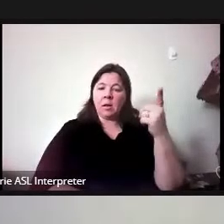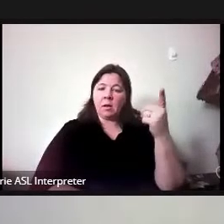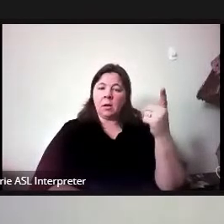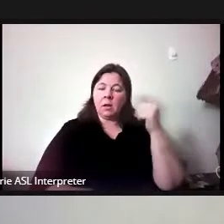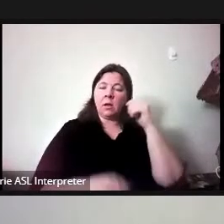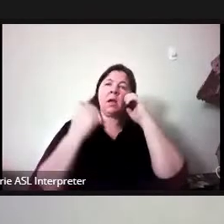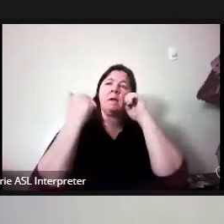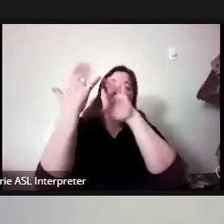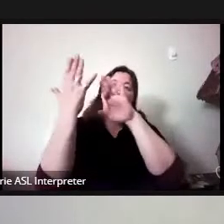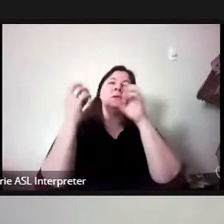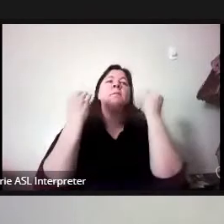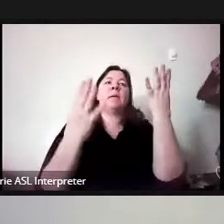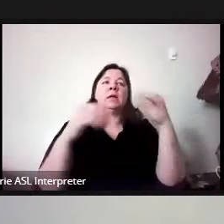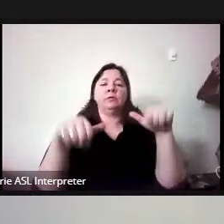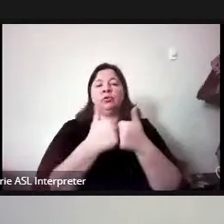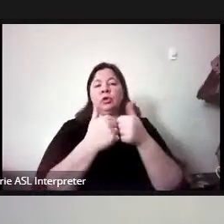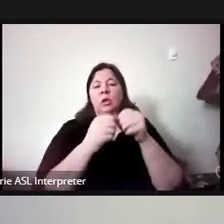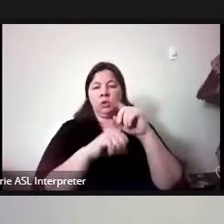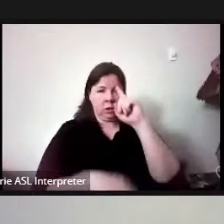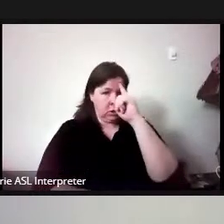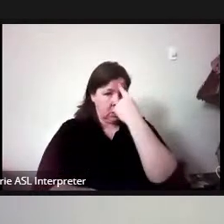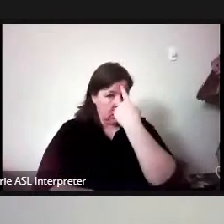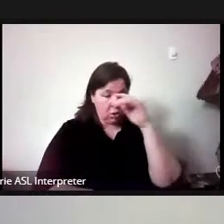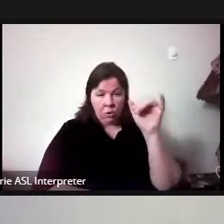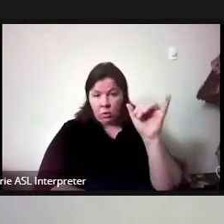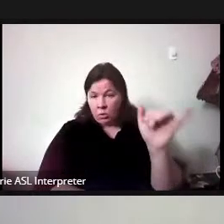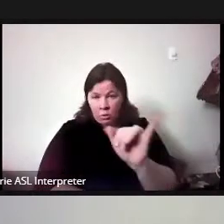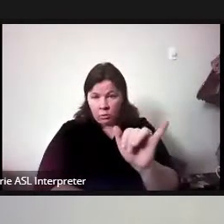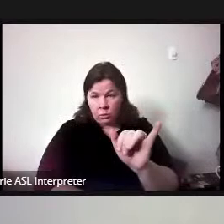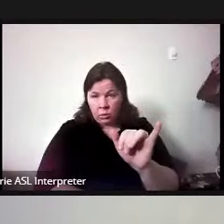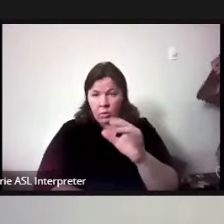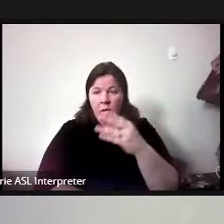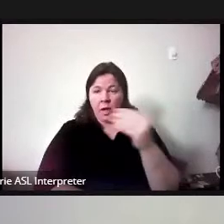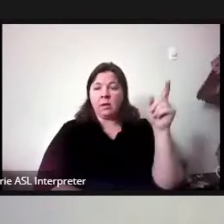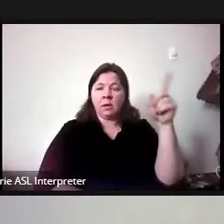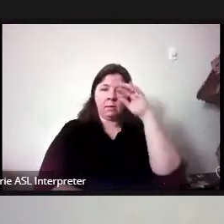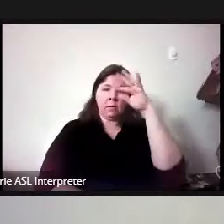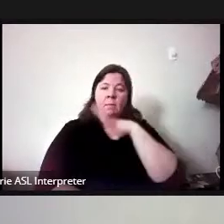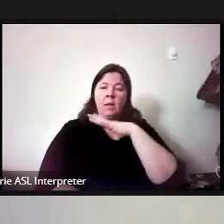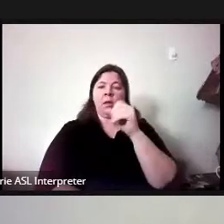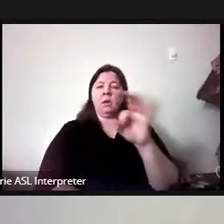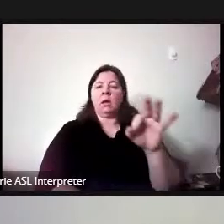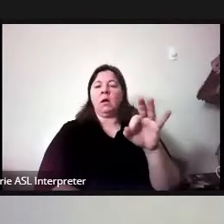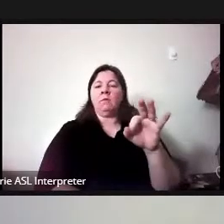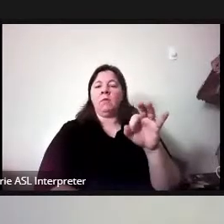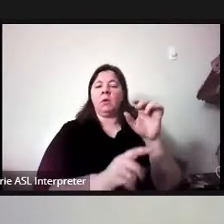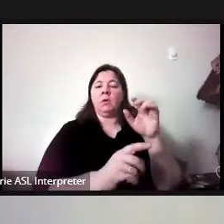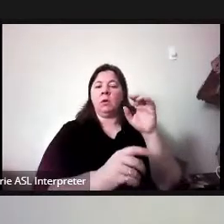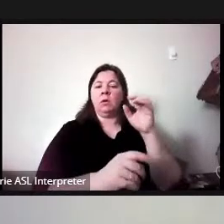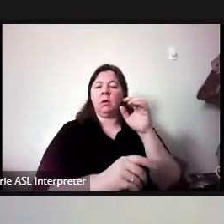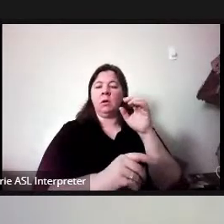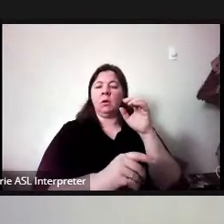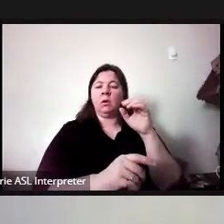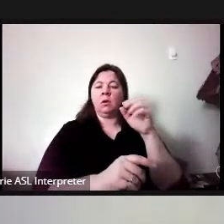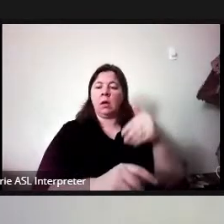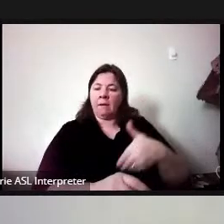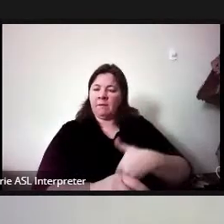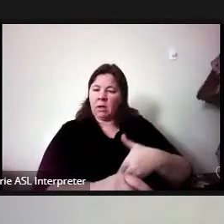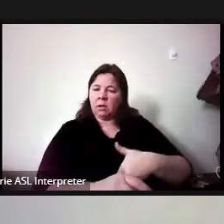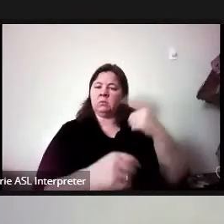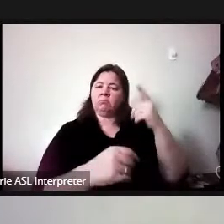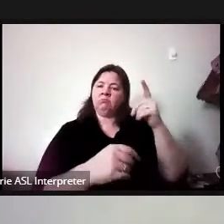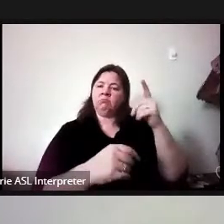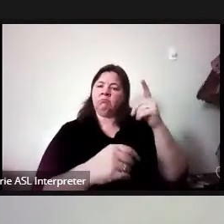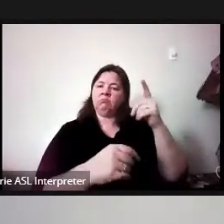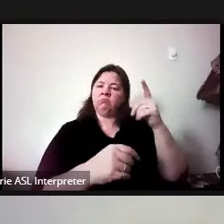many challenges in India also, in other countries also. And he's a man of like words. He has a guts in himself to face